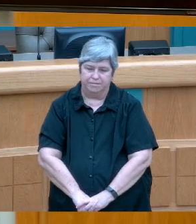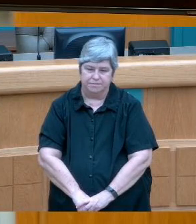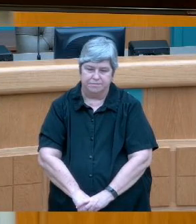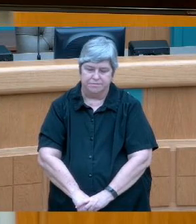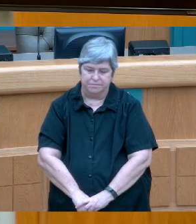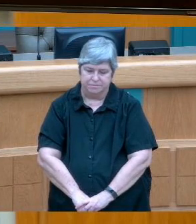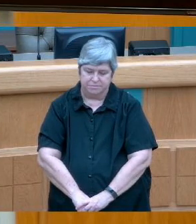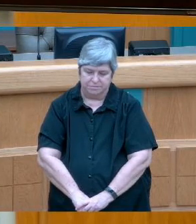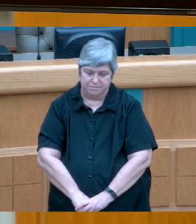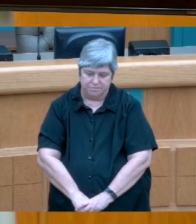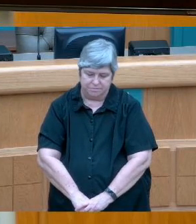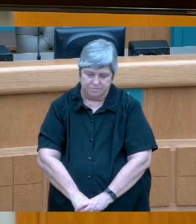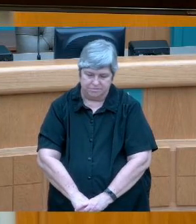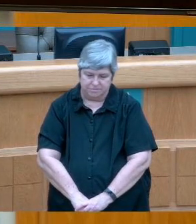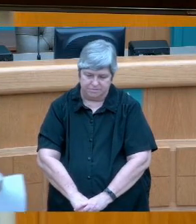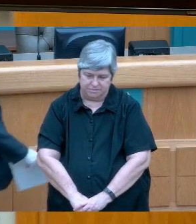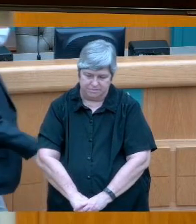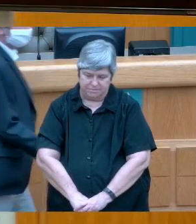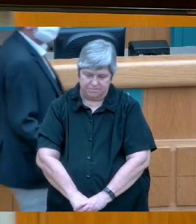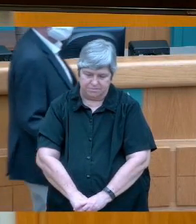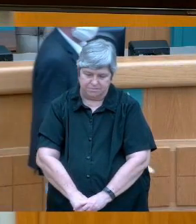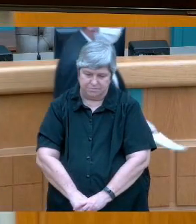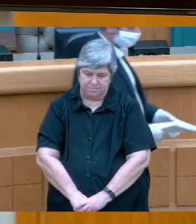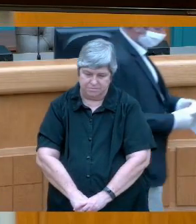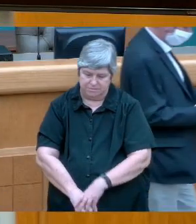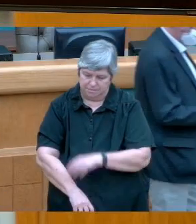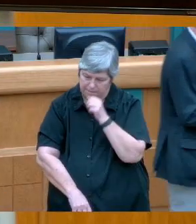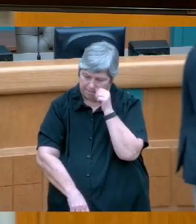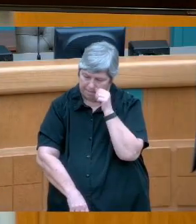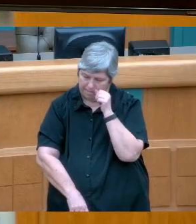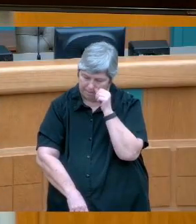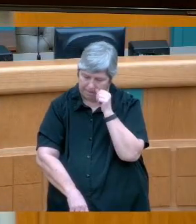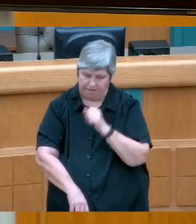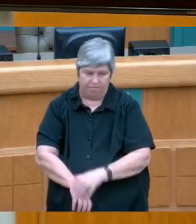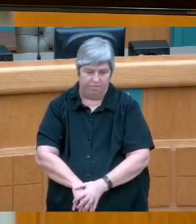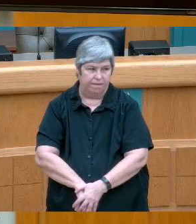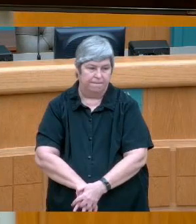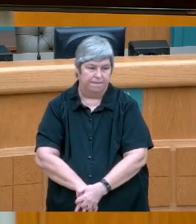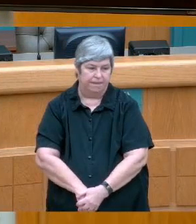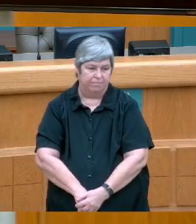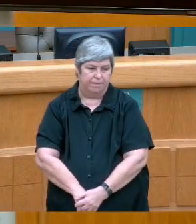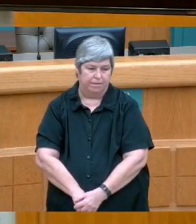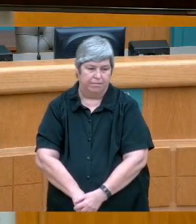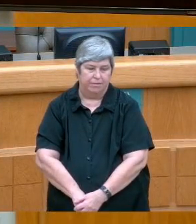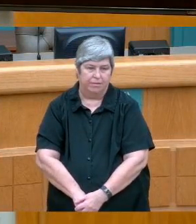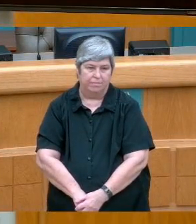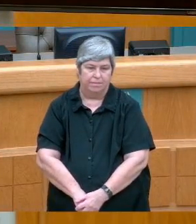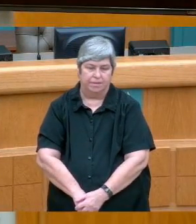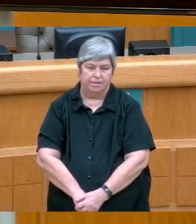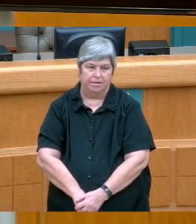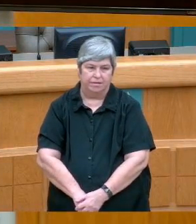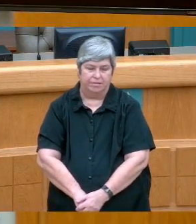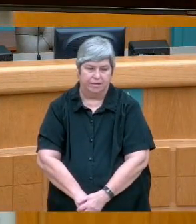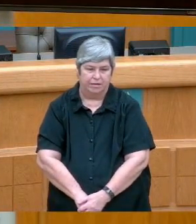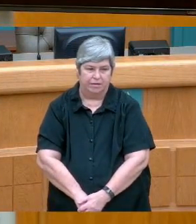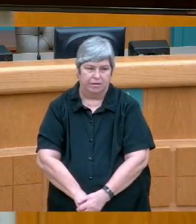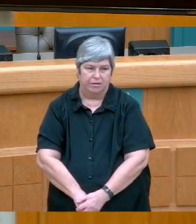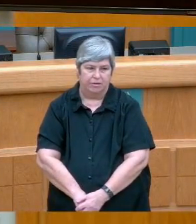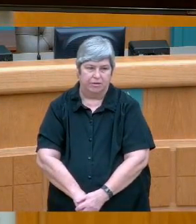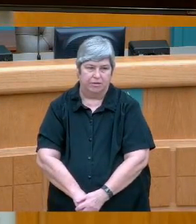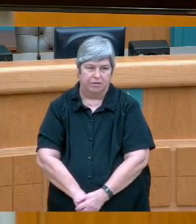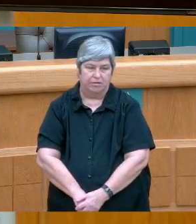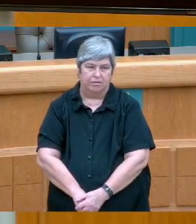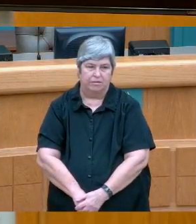a tener a las 8 de la mañana el 27 de abril. Si usted se siente enfermo y no tiene ningún síntoma de COVID, por favor llame al